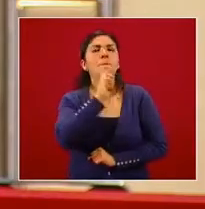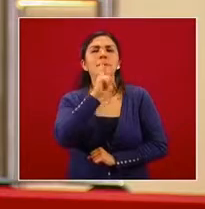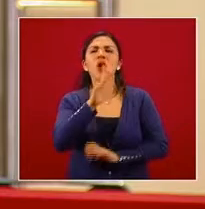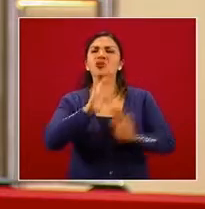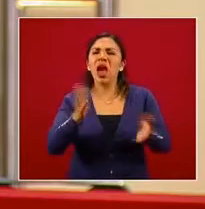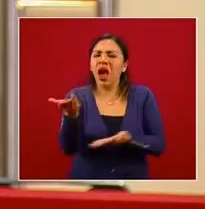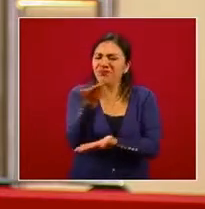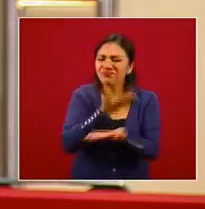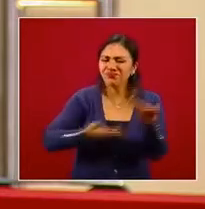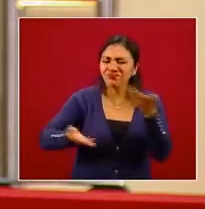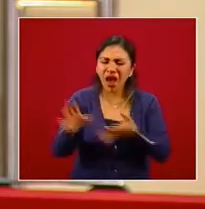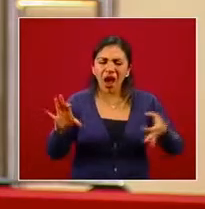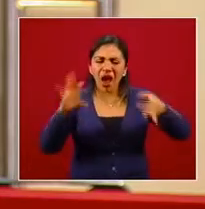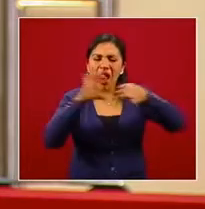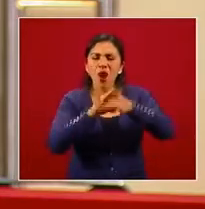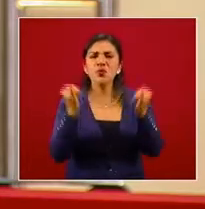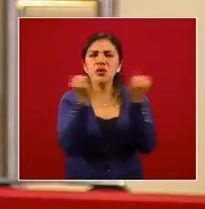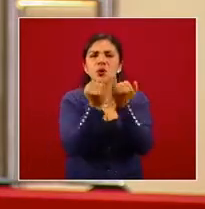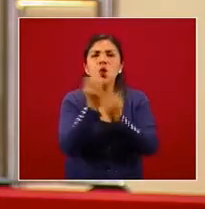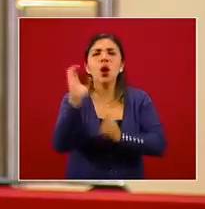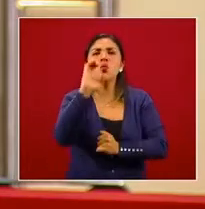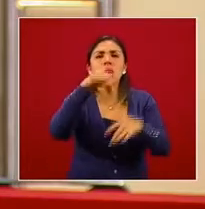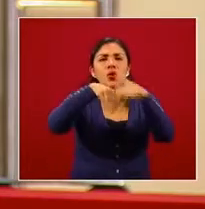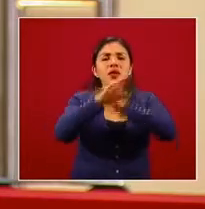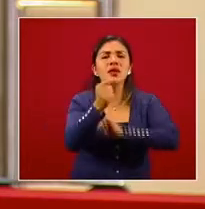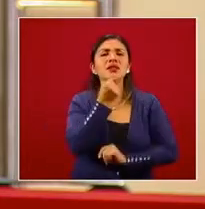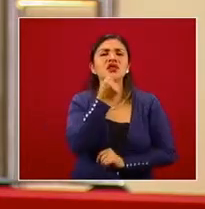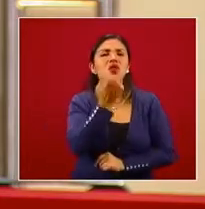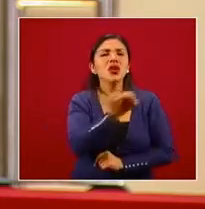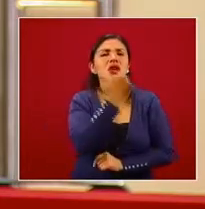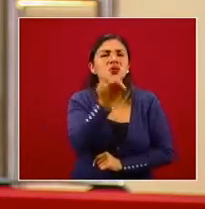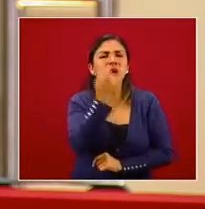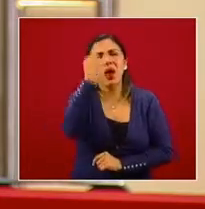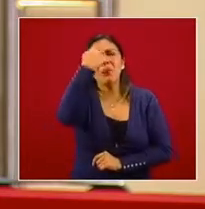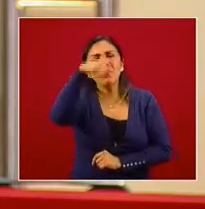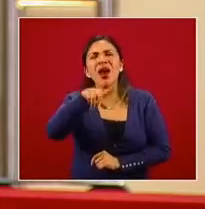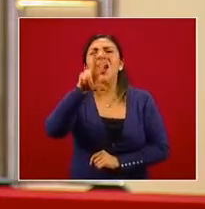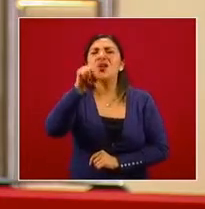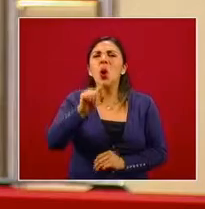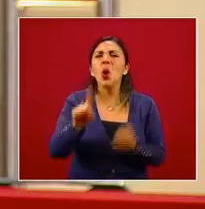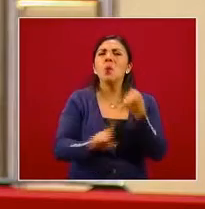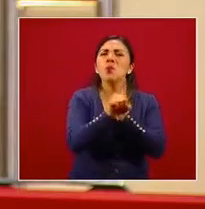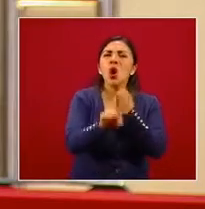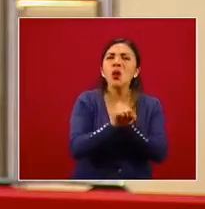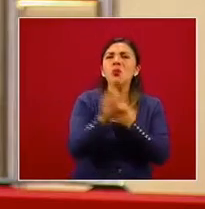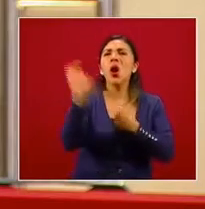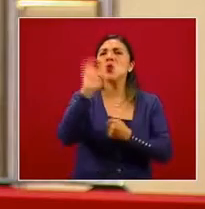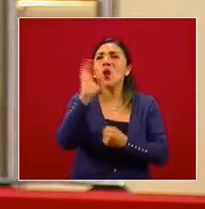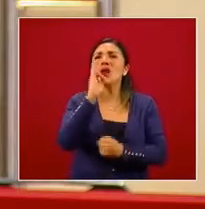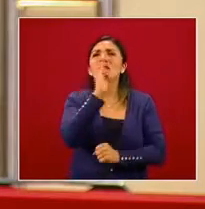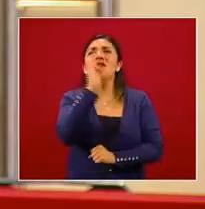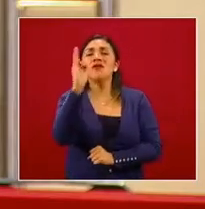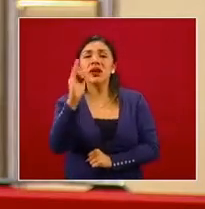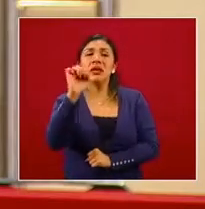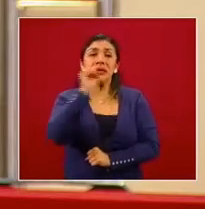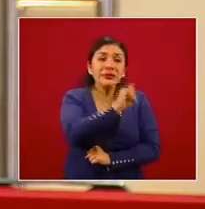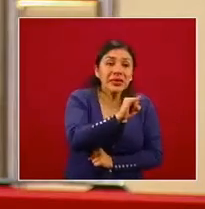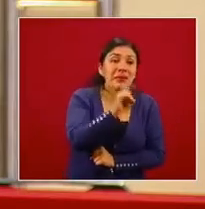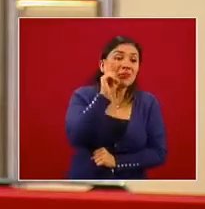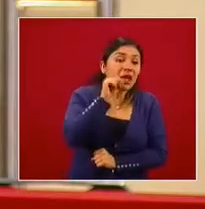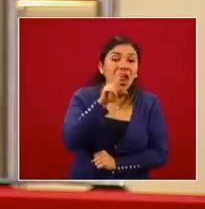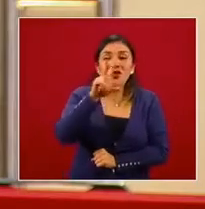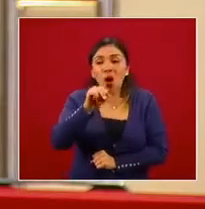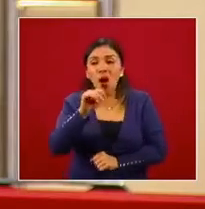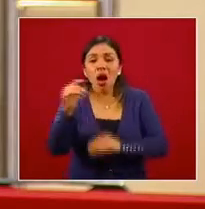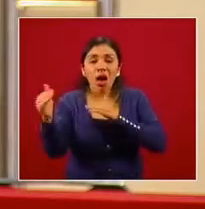you as health authorities would say when children could go back to school, just so that we could avoid